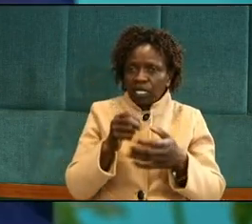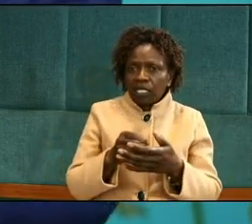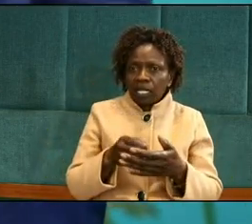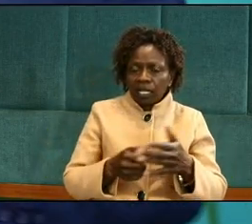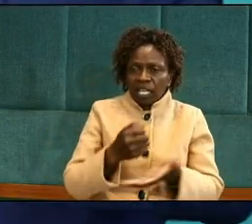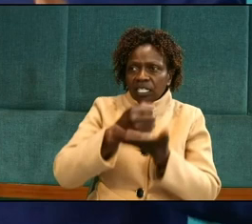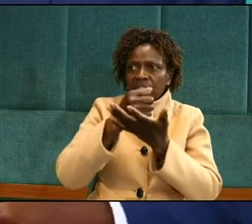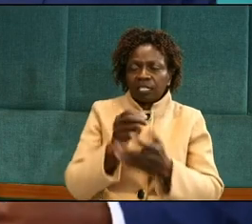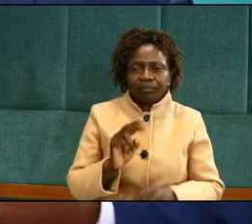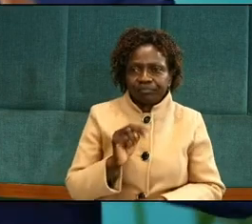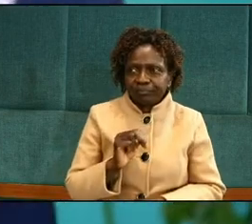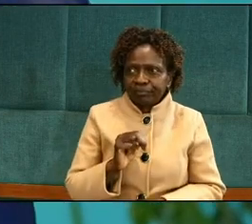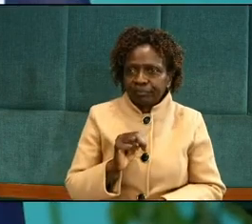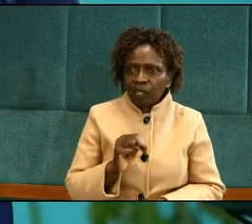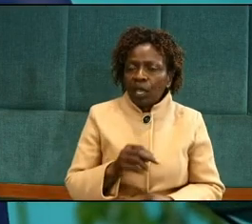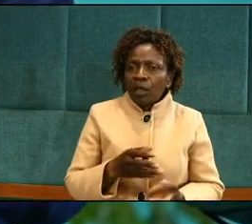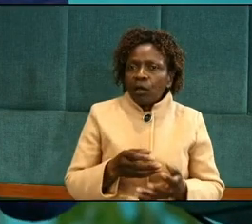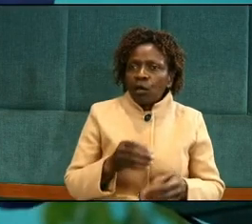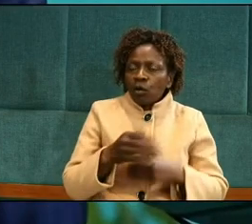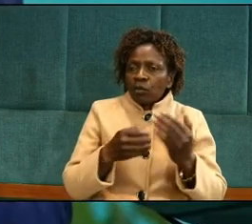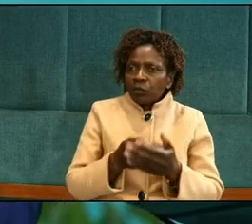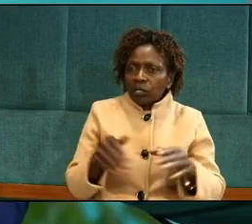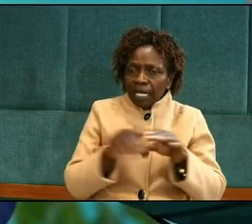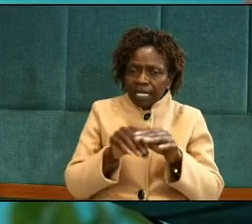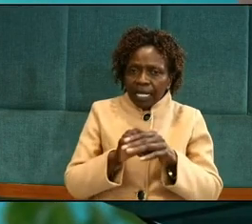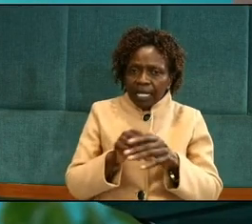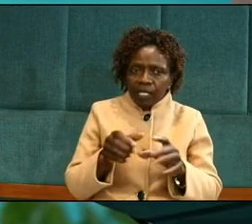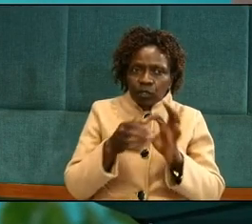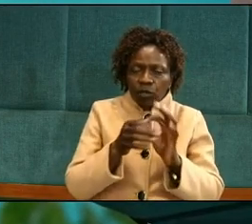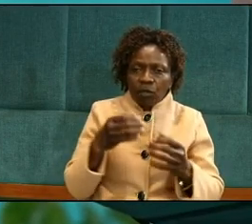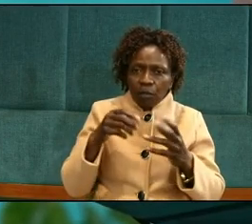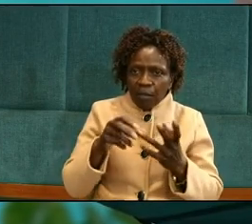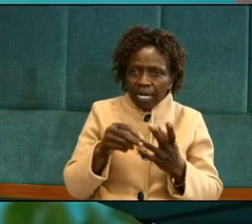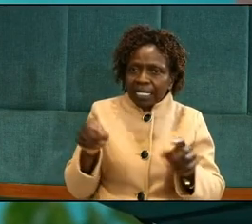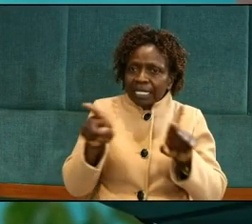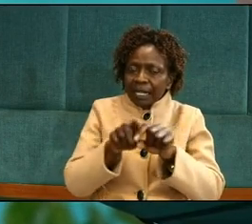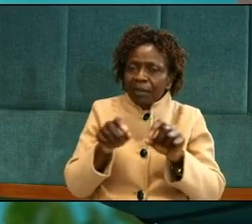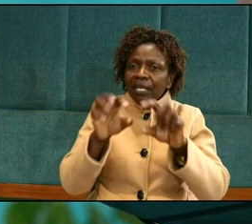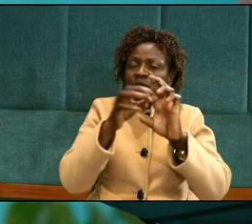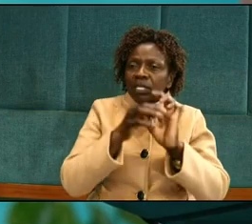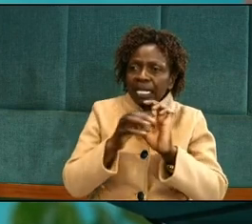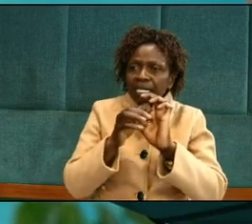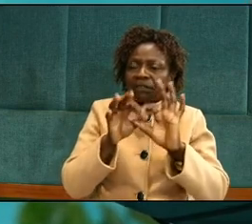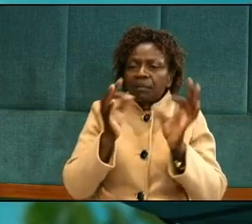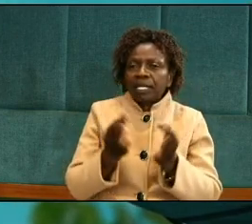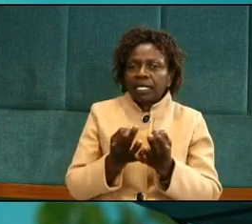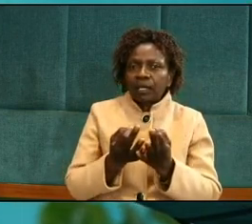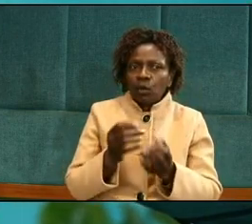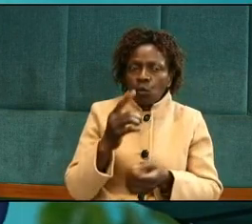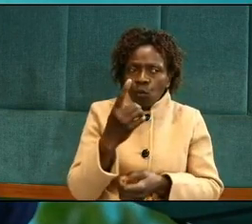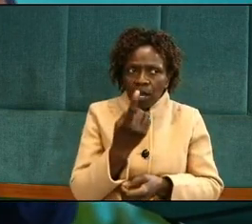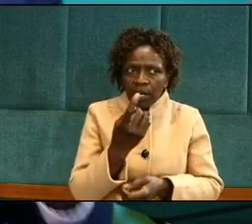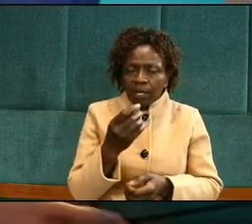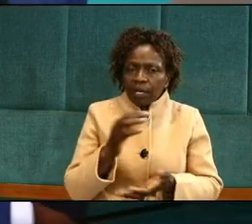Rather, both of you enter behind the curtain of marriage as a united family,